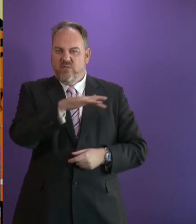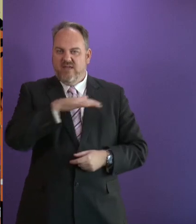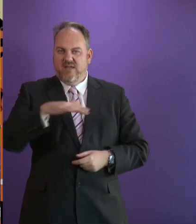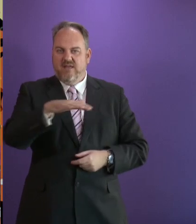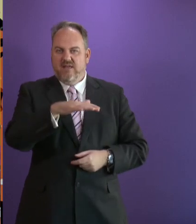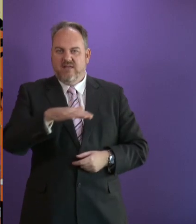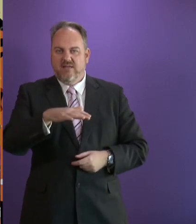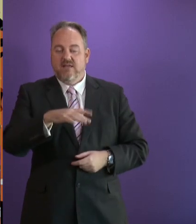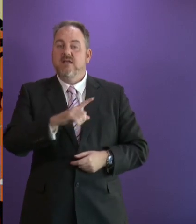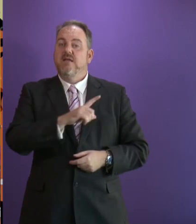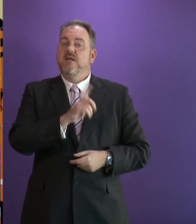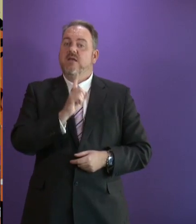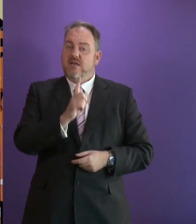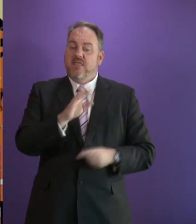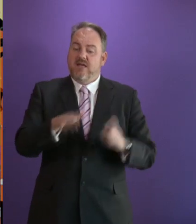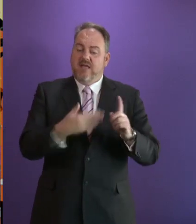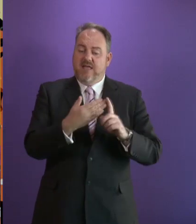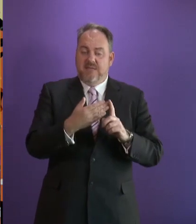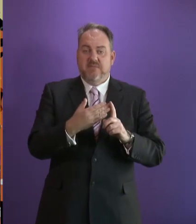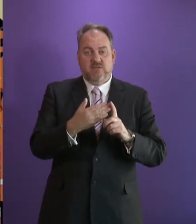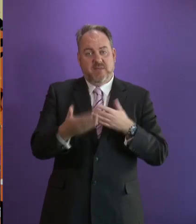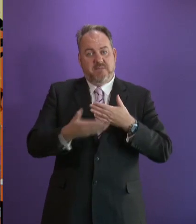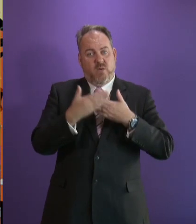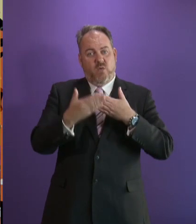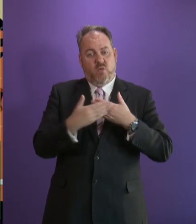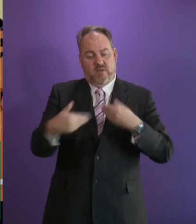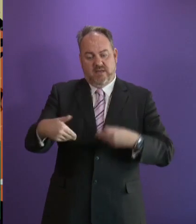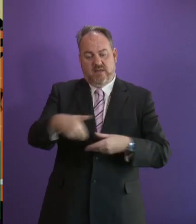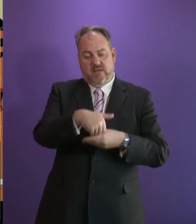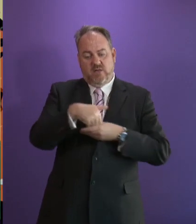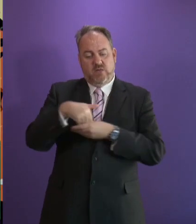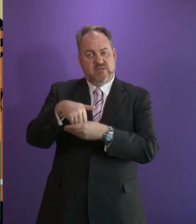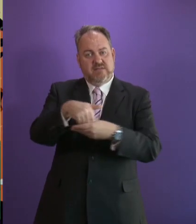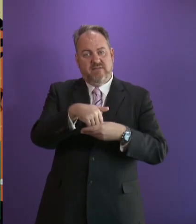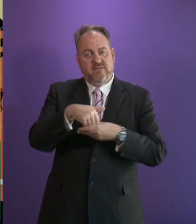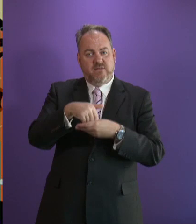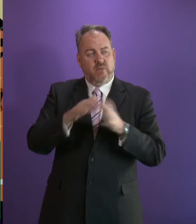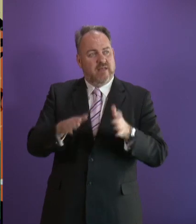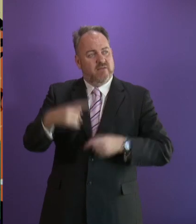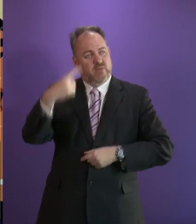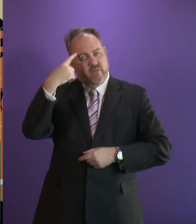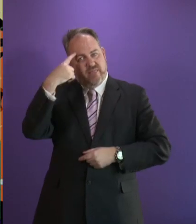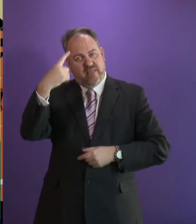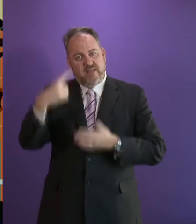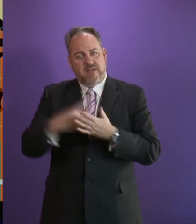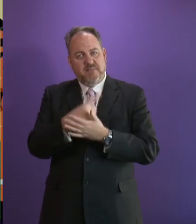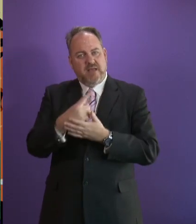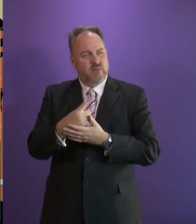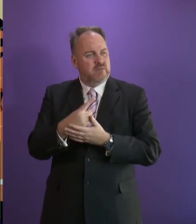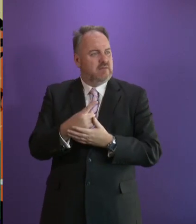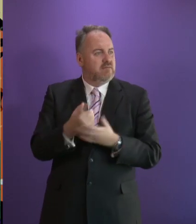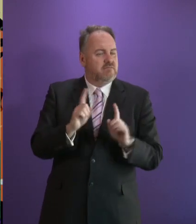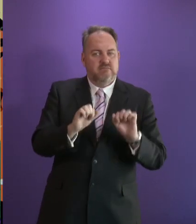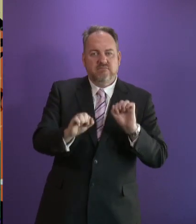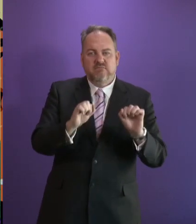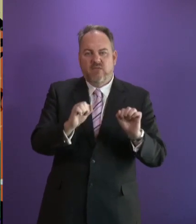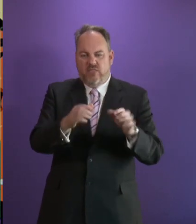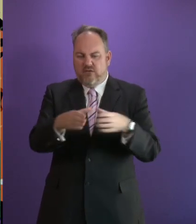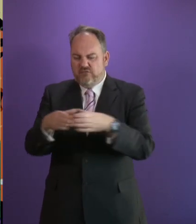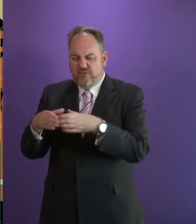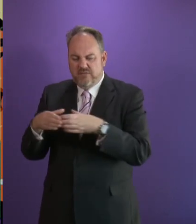we want to have an inclusive society, so we do have to look at, where groups are being platformed, where they're being